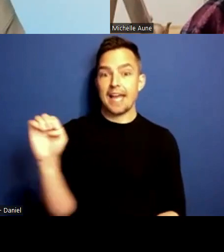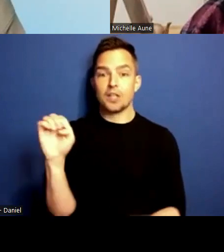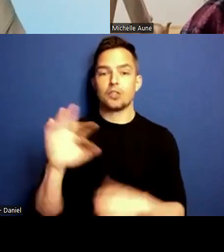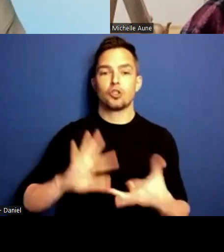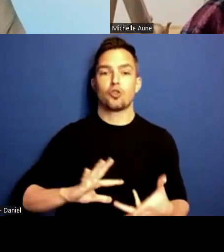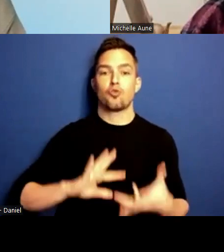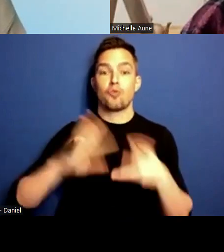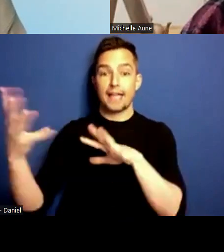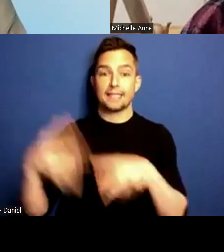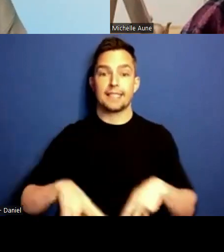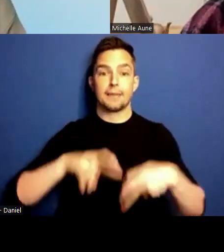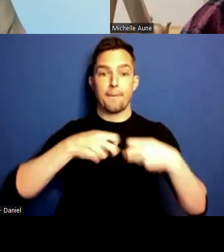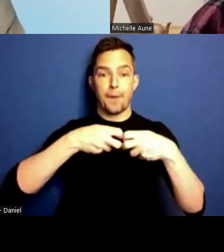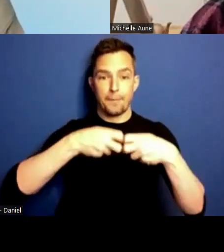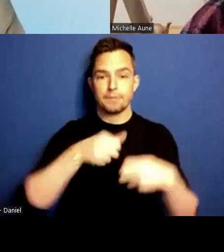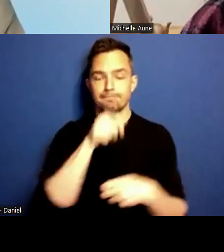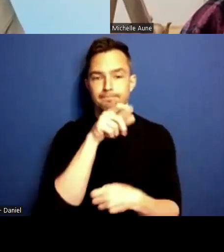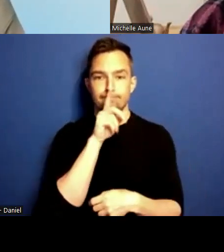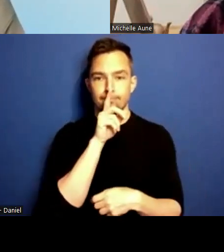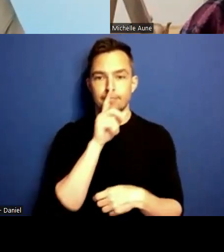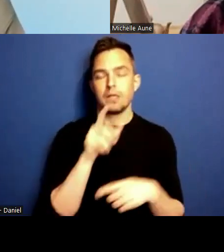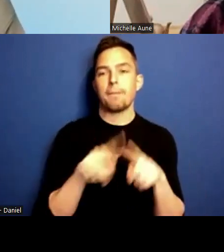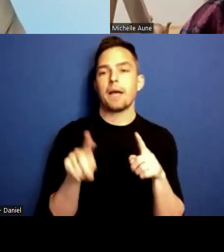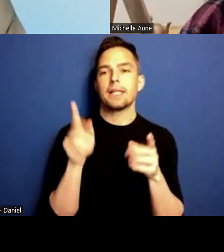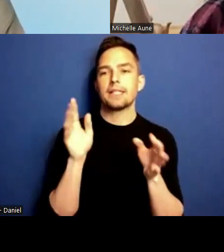but definitely have,